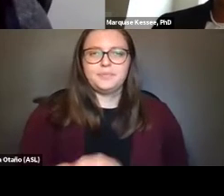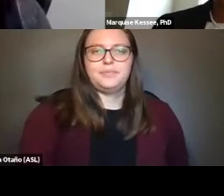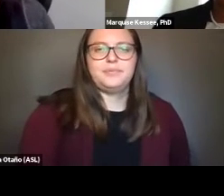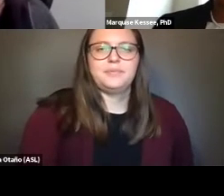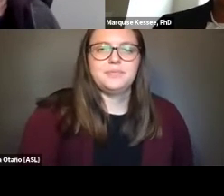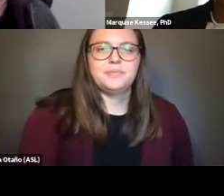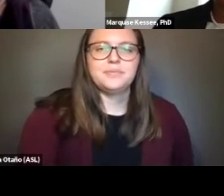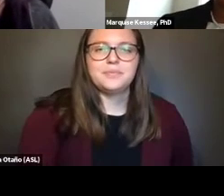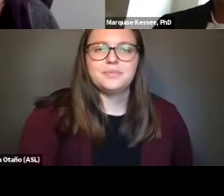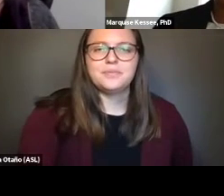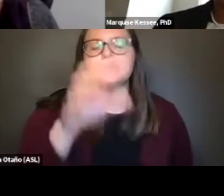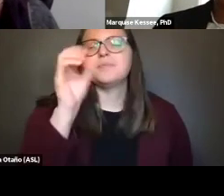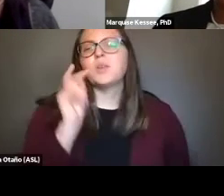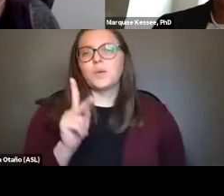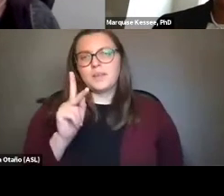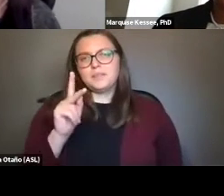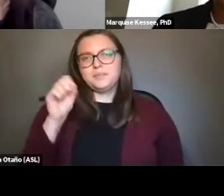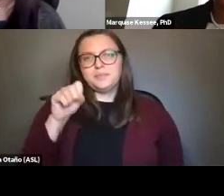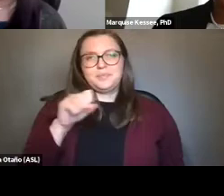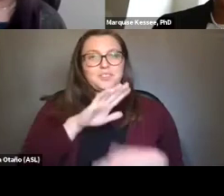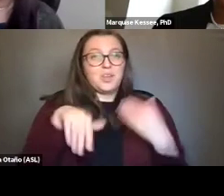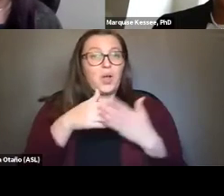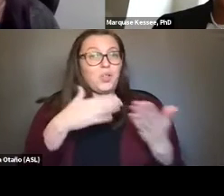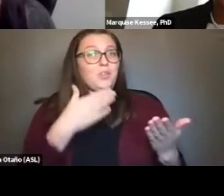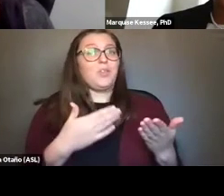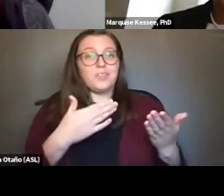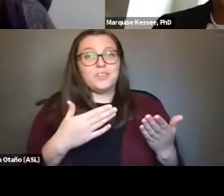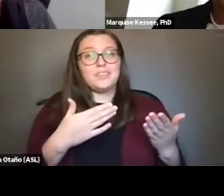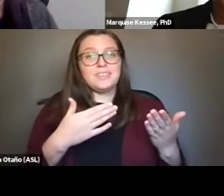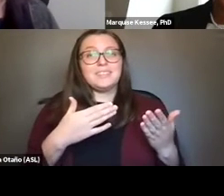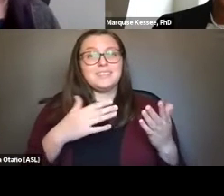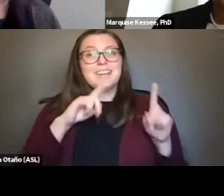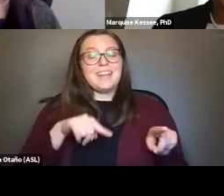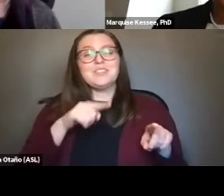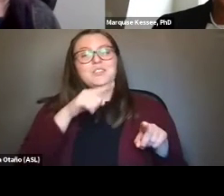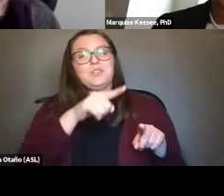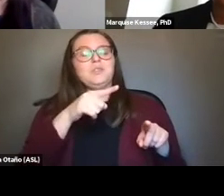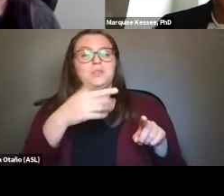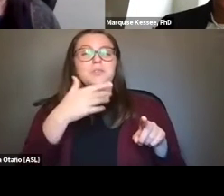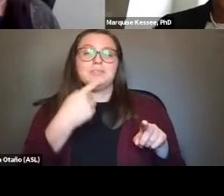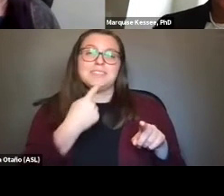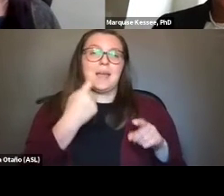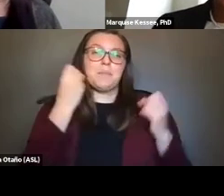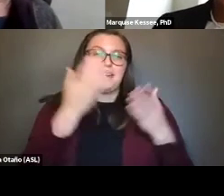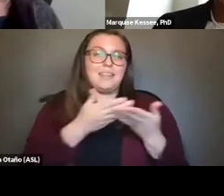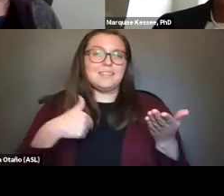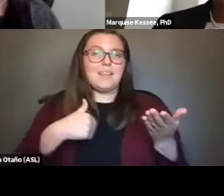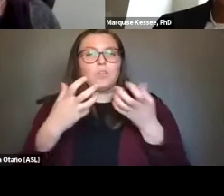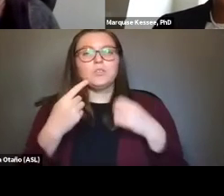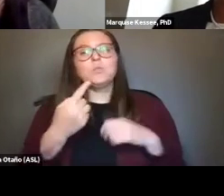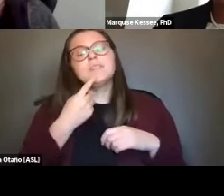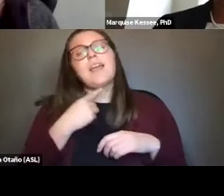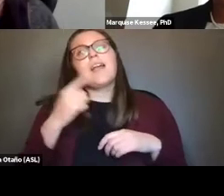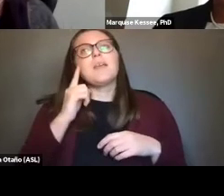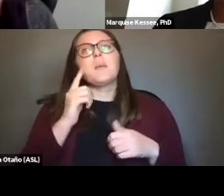Okay. So all really good, actually took a lot of words out of my mouth. I think most of us really